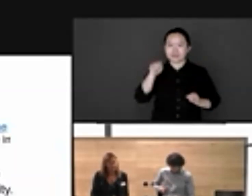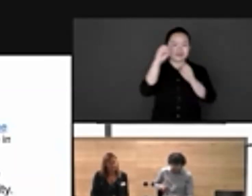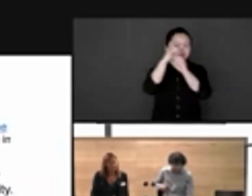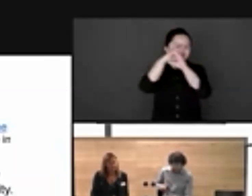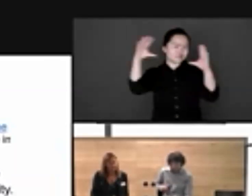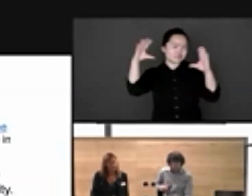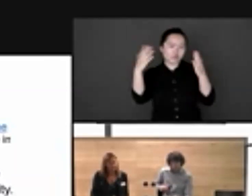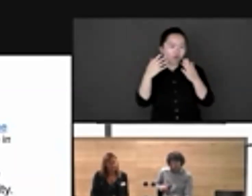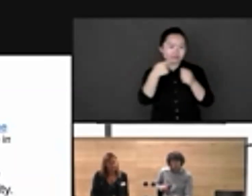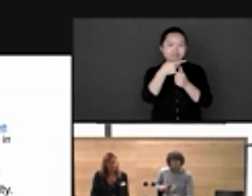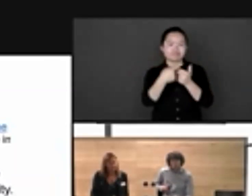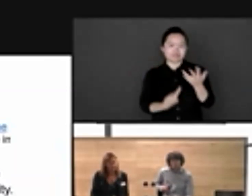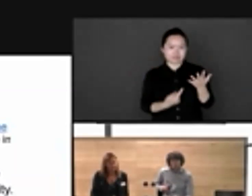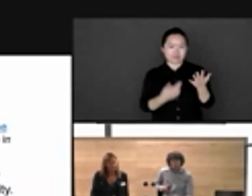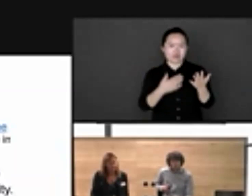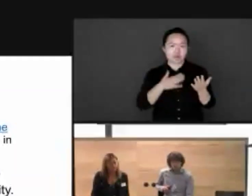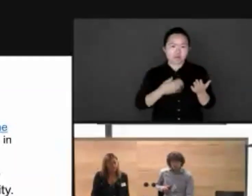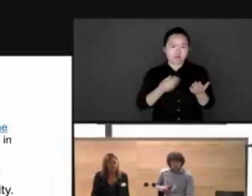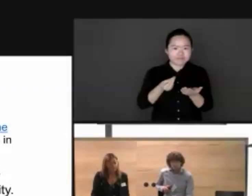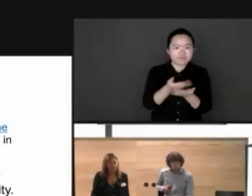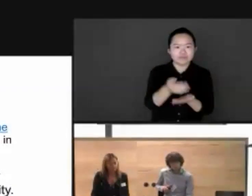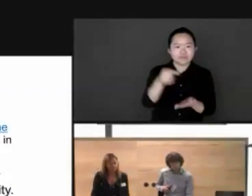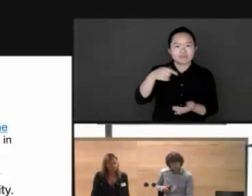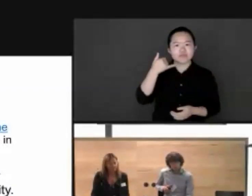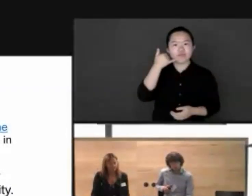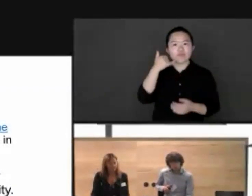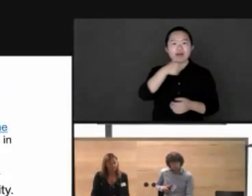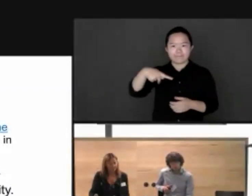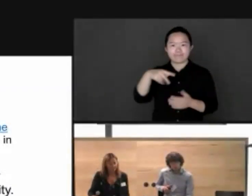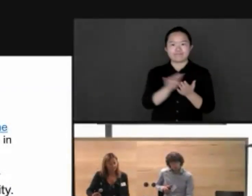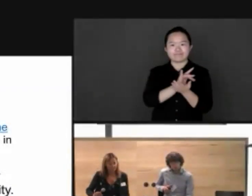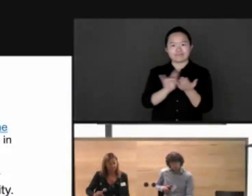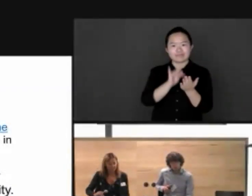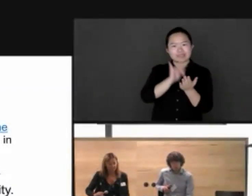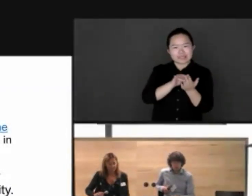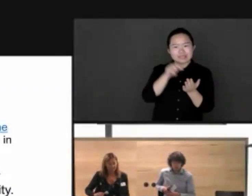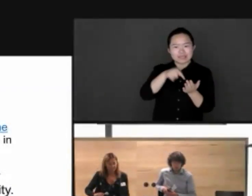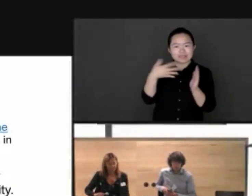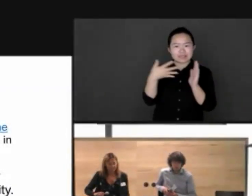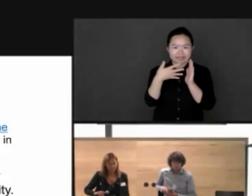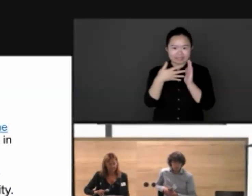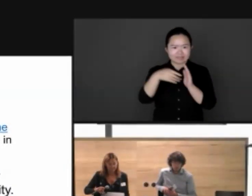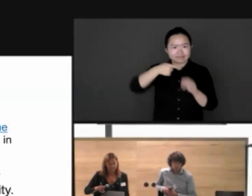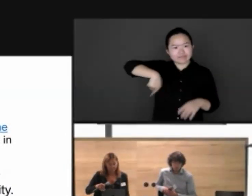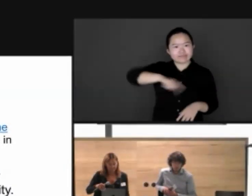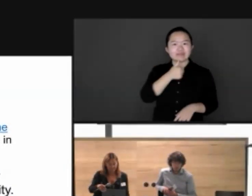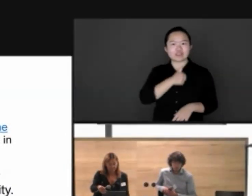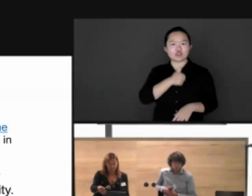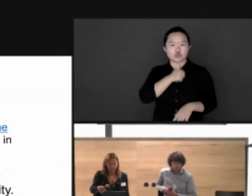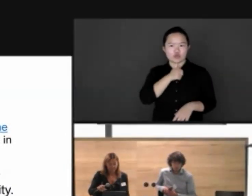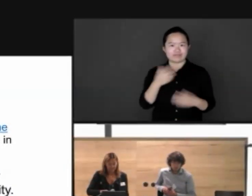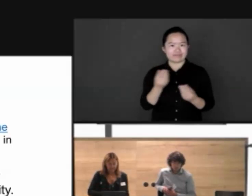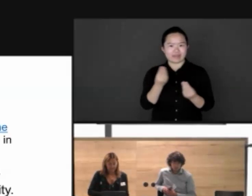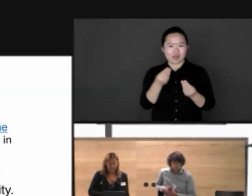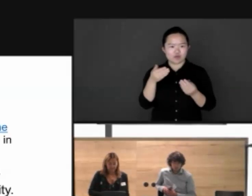So let's start with the Estonian approach to the annual in-depth monitoring exercise of mobile apps. And to keep